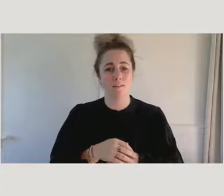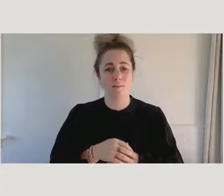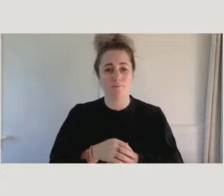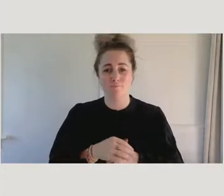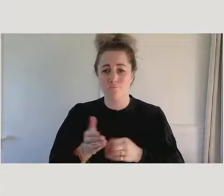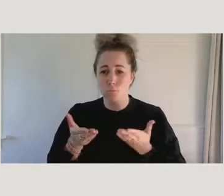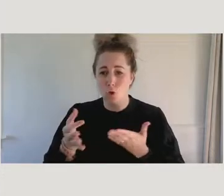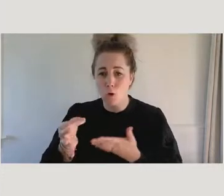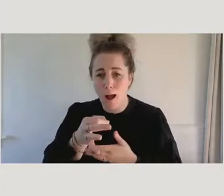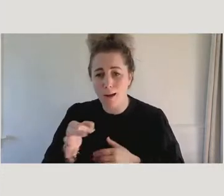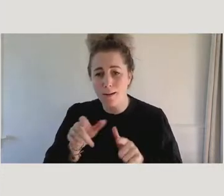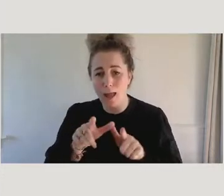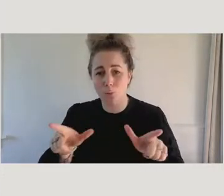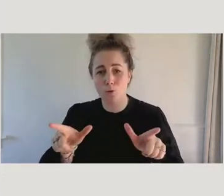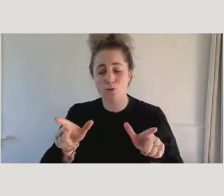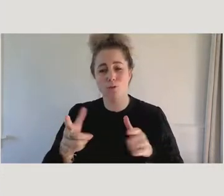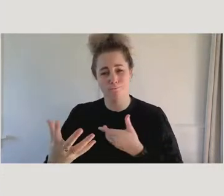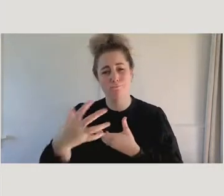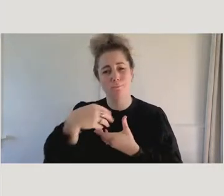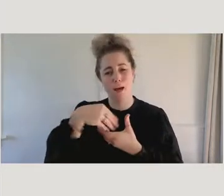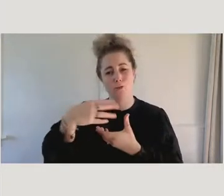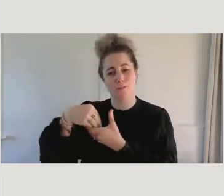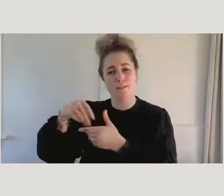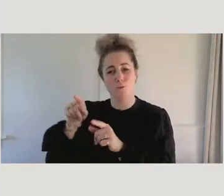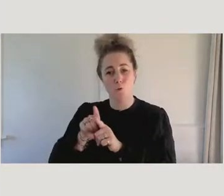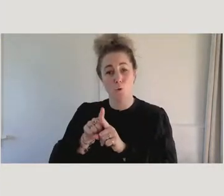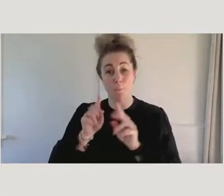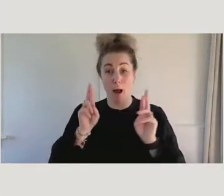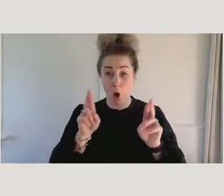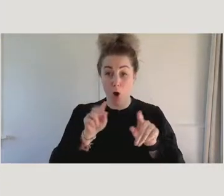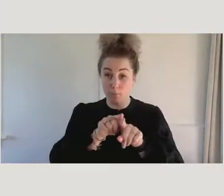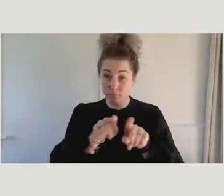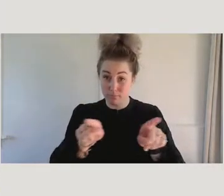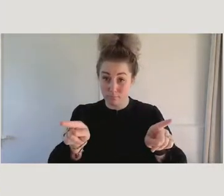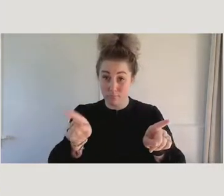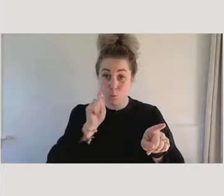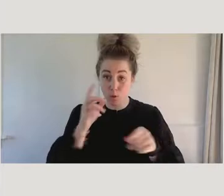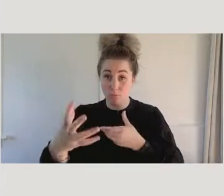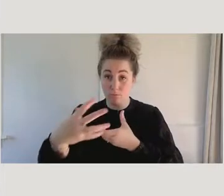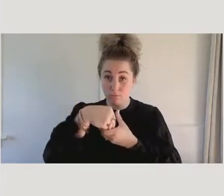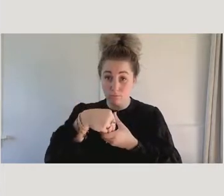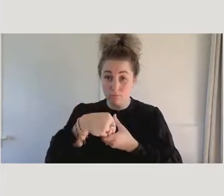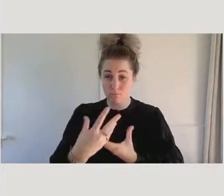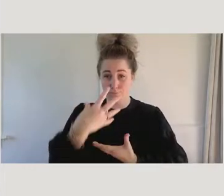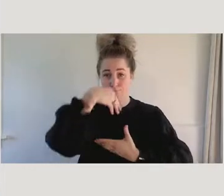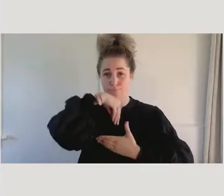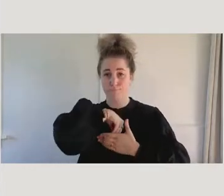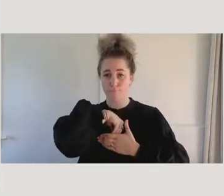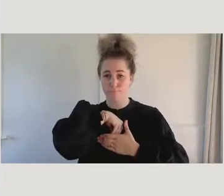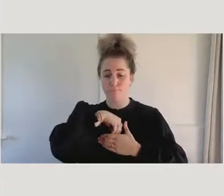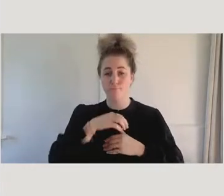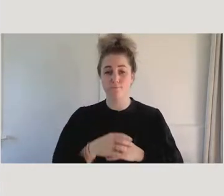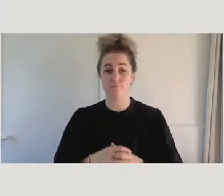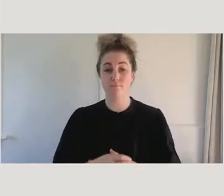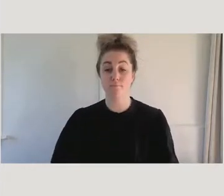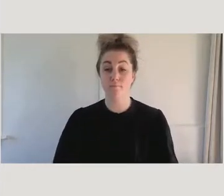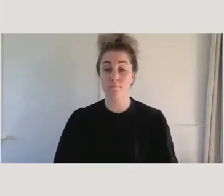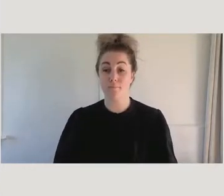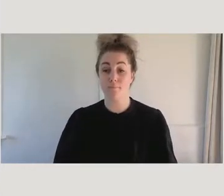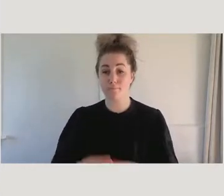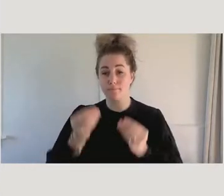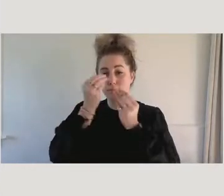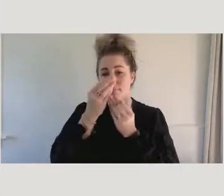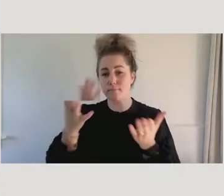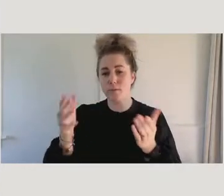as part of that as well but I'm hoping that you will be in and just very quickly here is something that we should